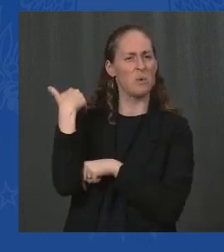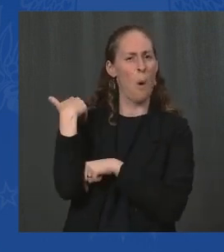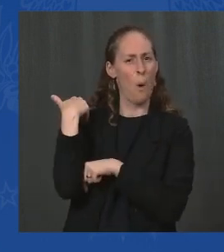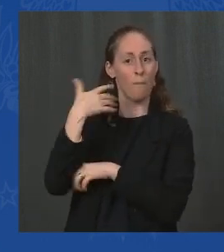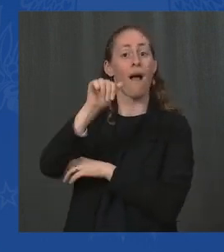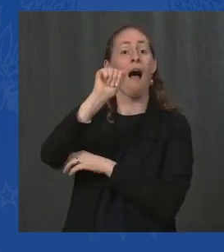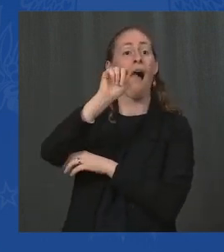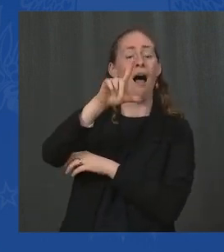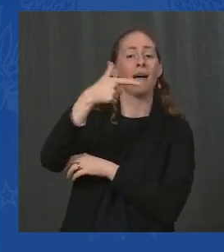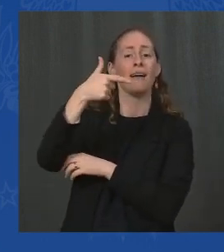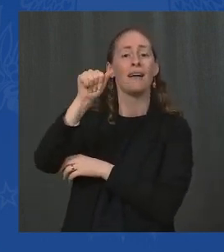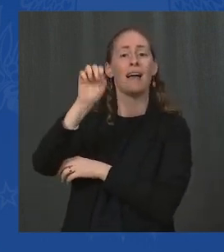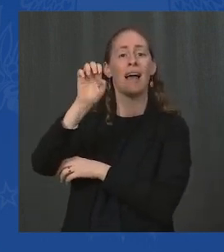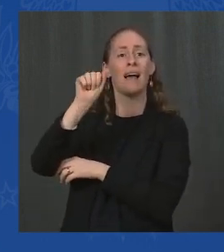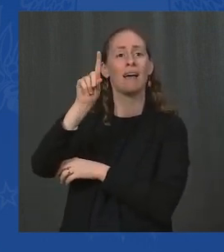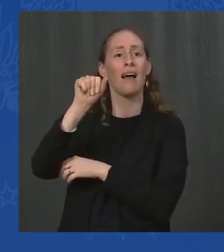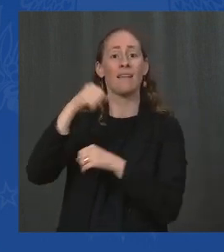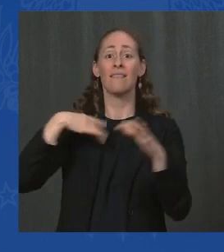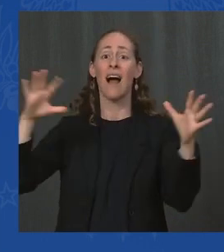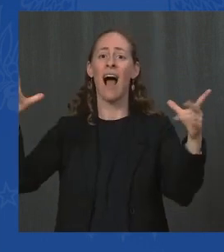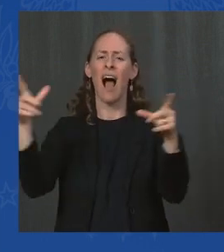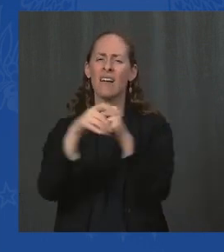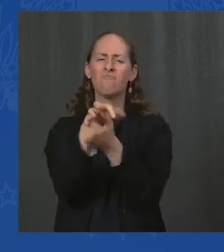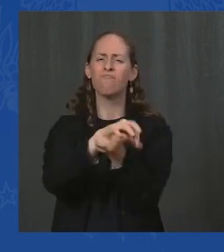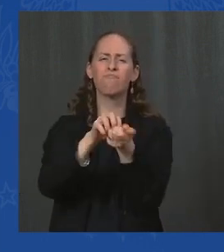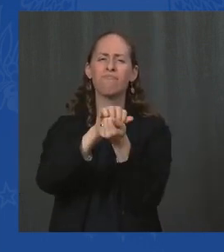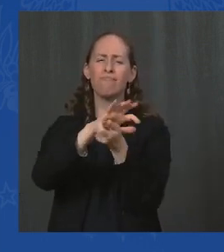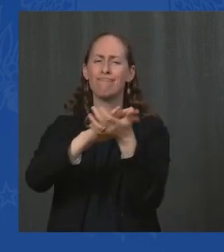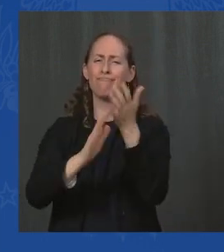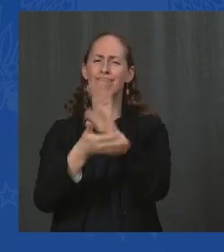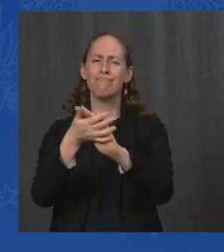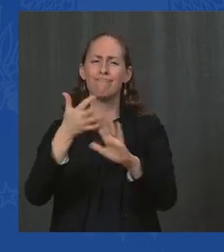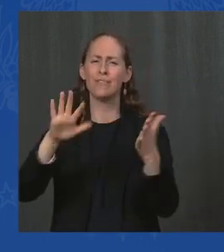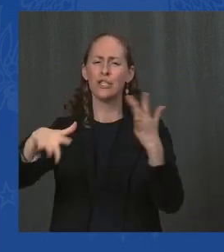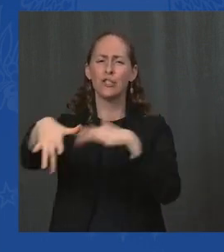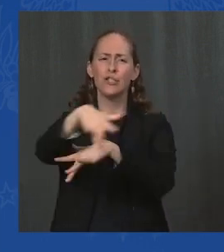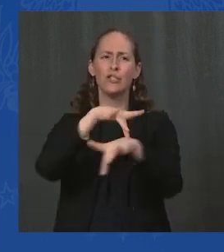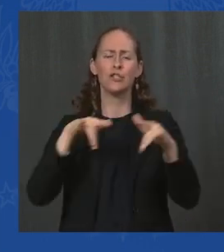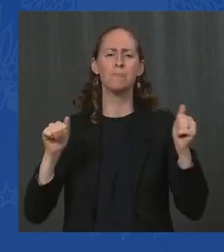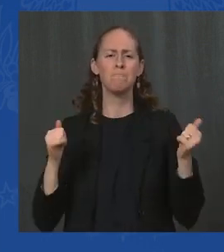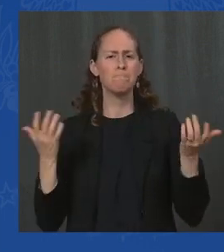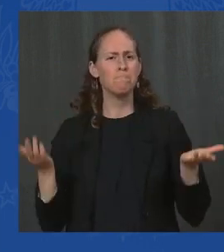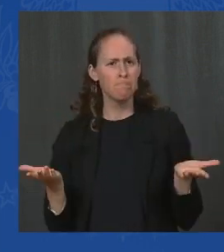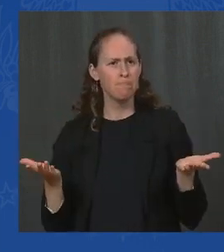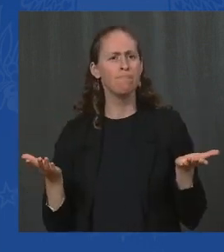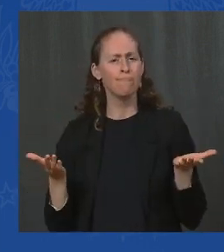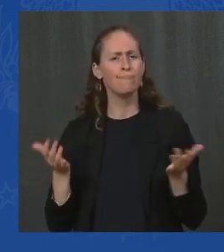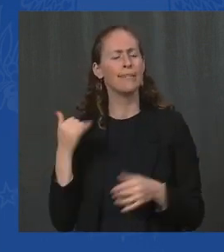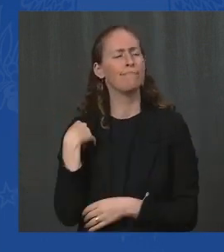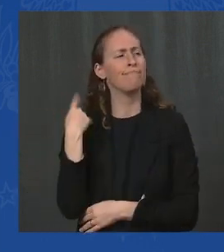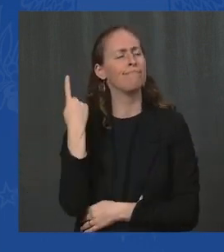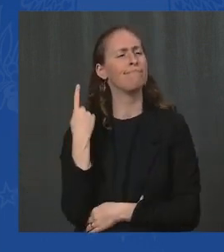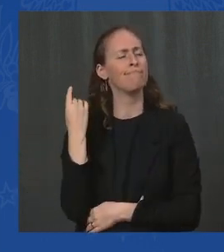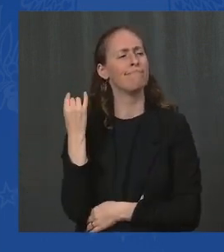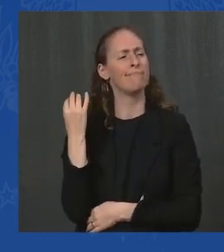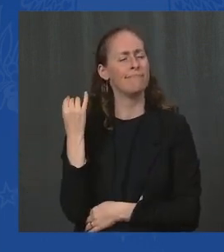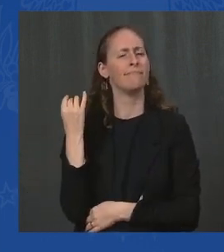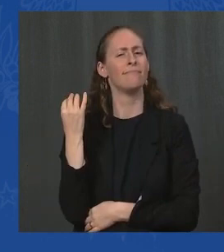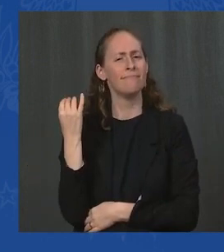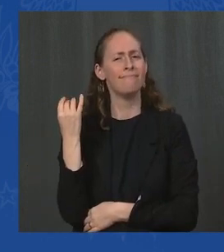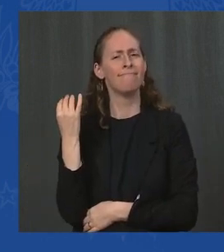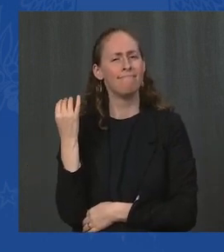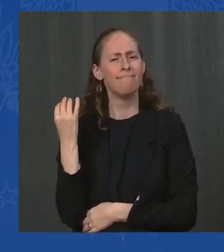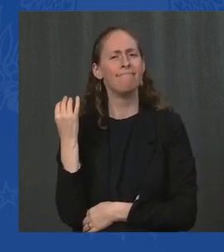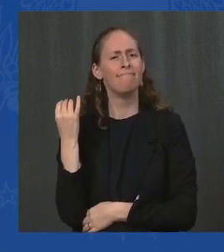I respectfully suggest you ask yourself this question. If we'd been attacked on September 11, 2001,